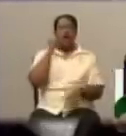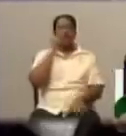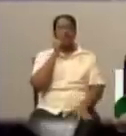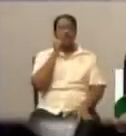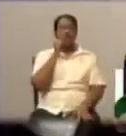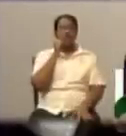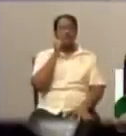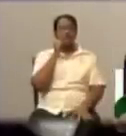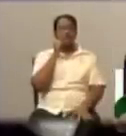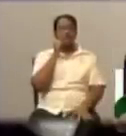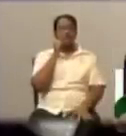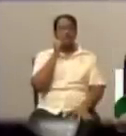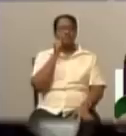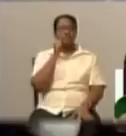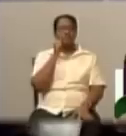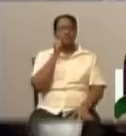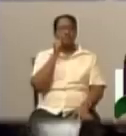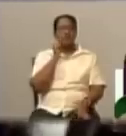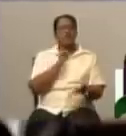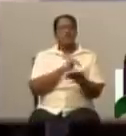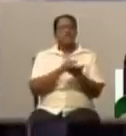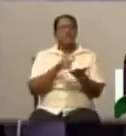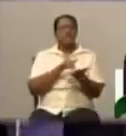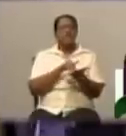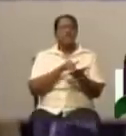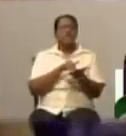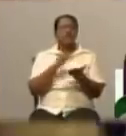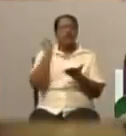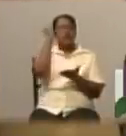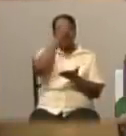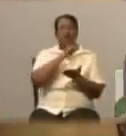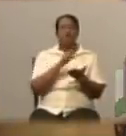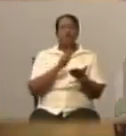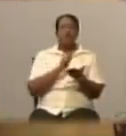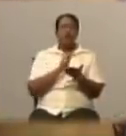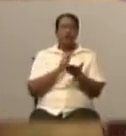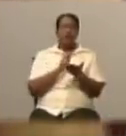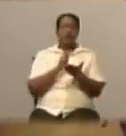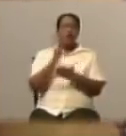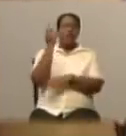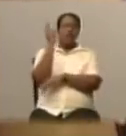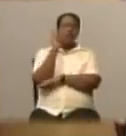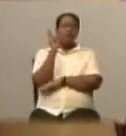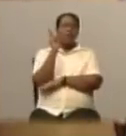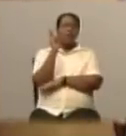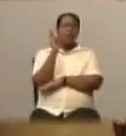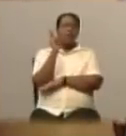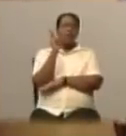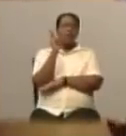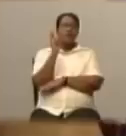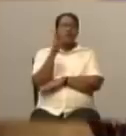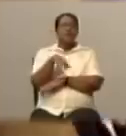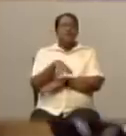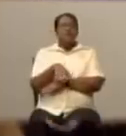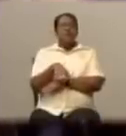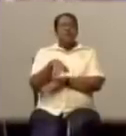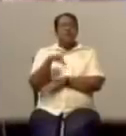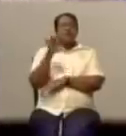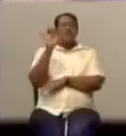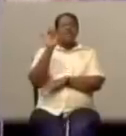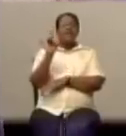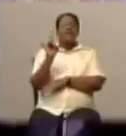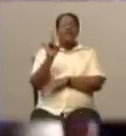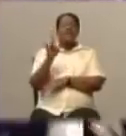the Central African Republic. The Holy Father, the 8th of December, will open the door and